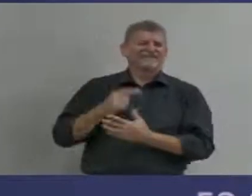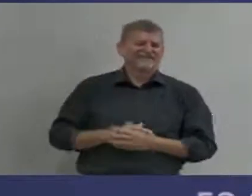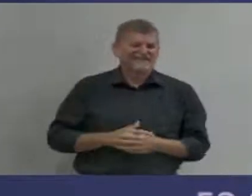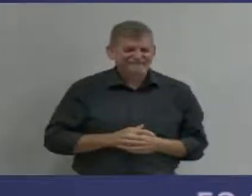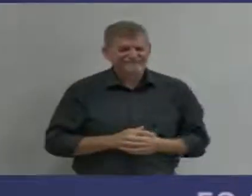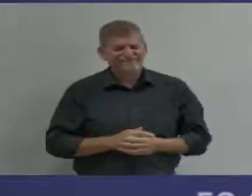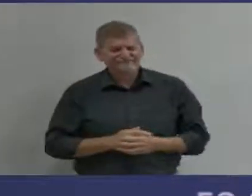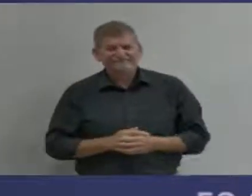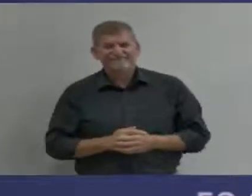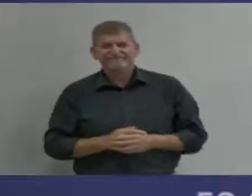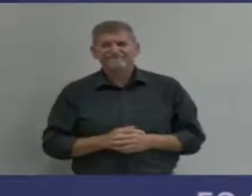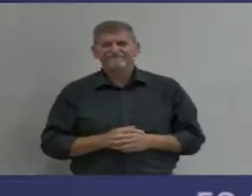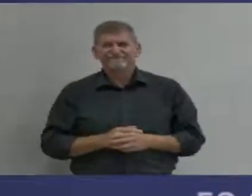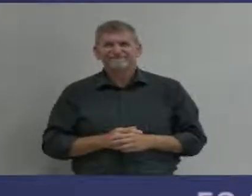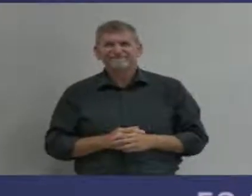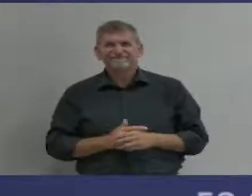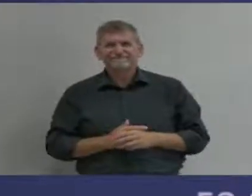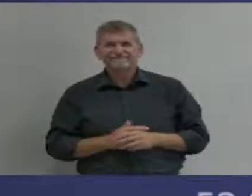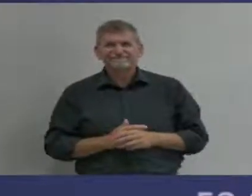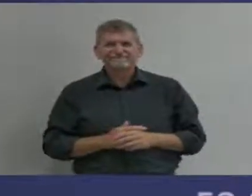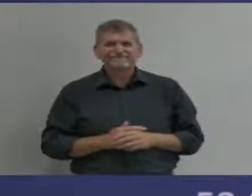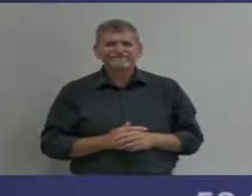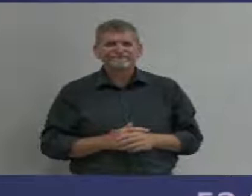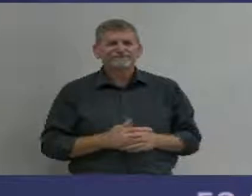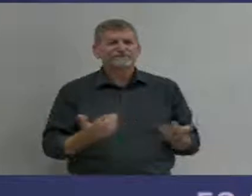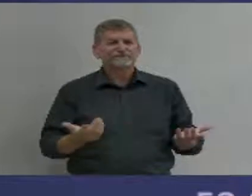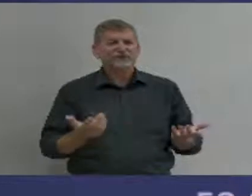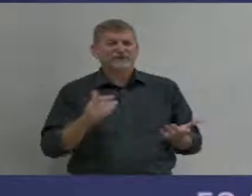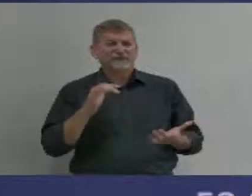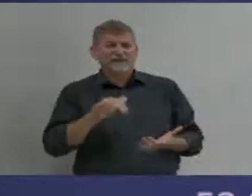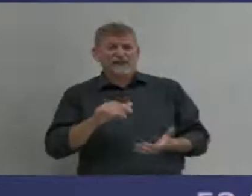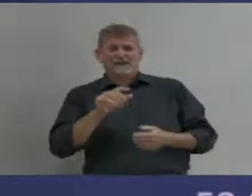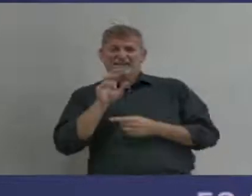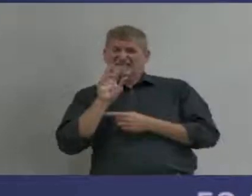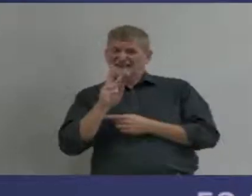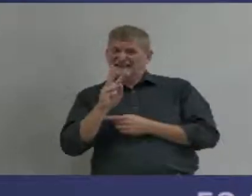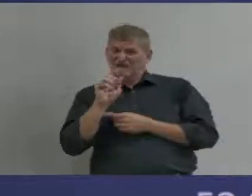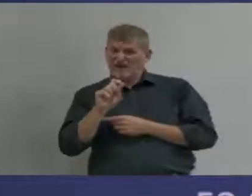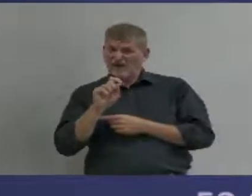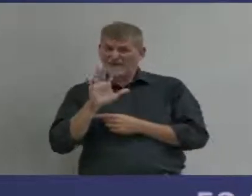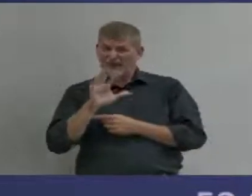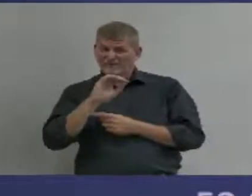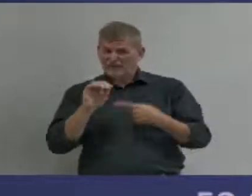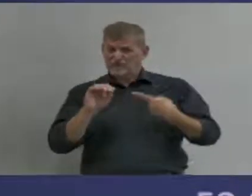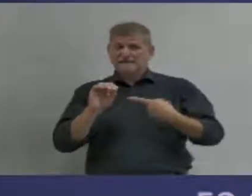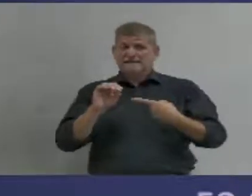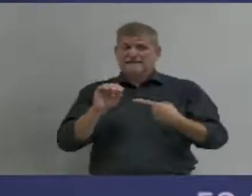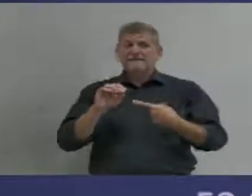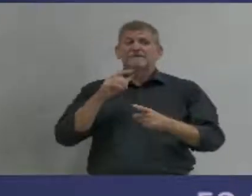a 7-day percent positivity of 6.5%. This